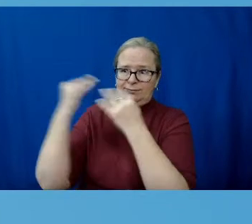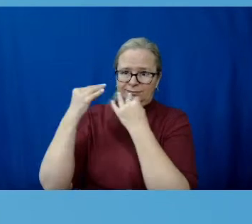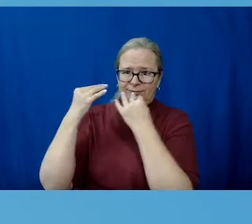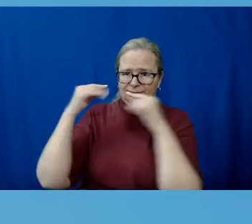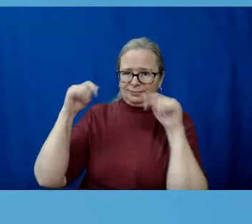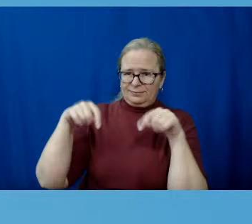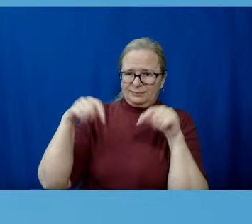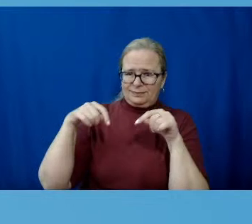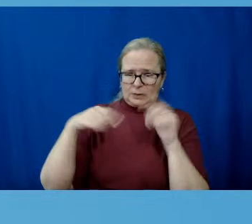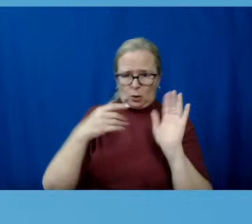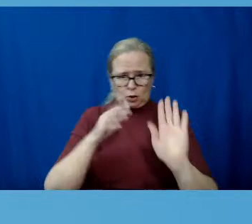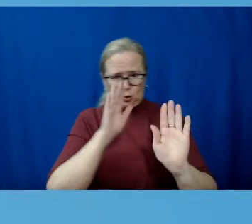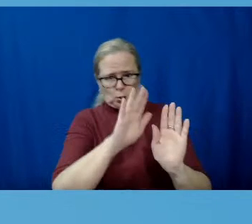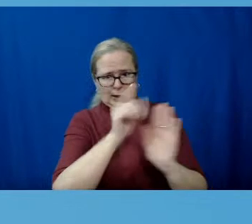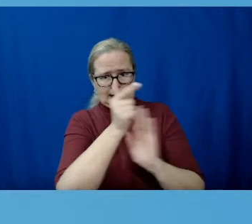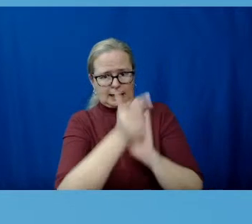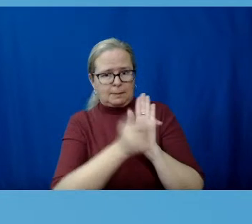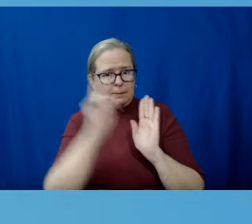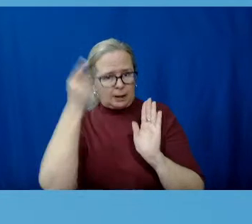briefly revisit that.